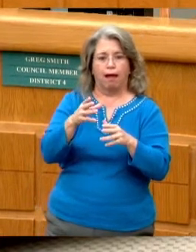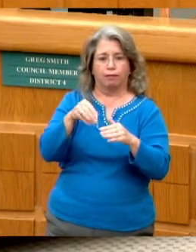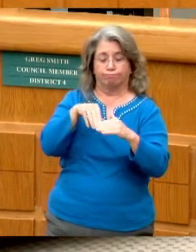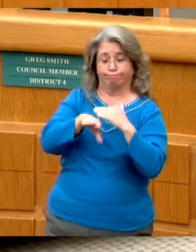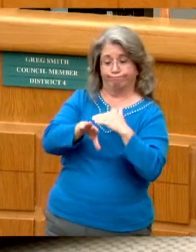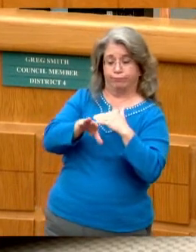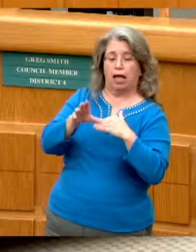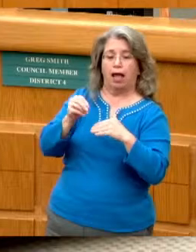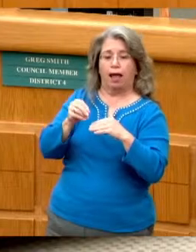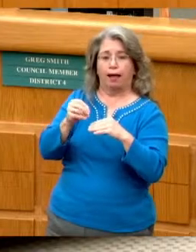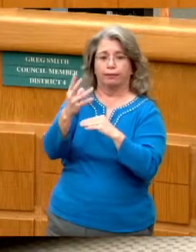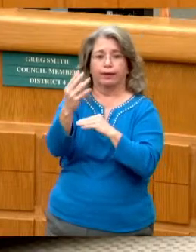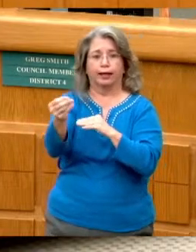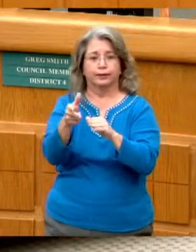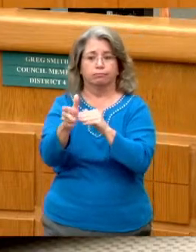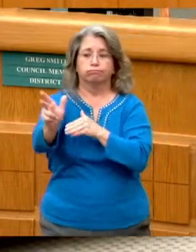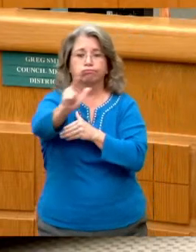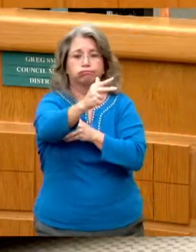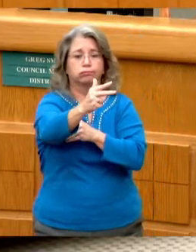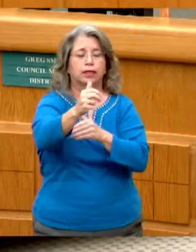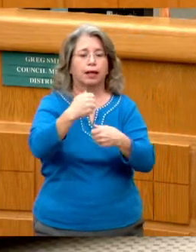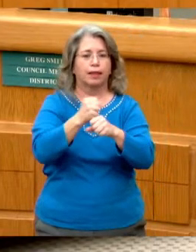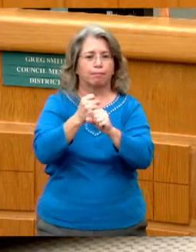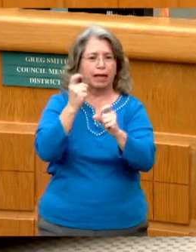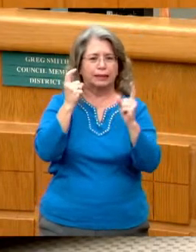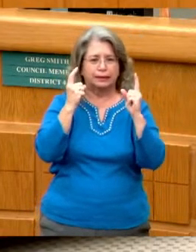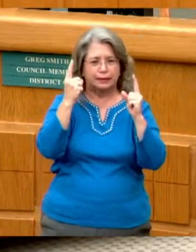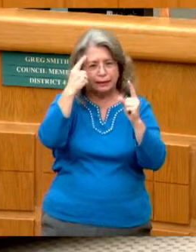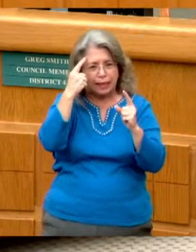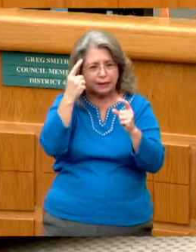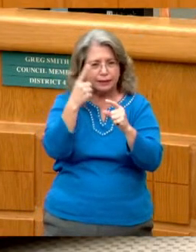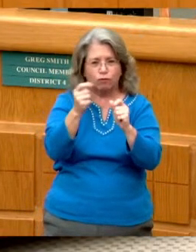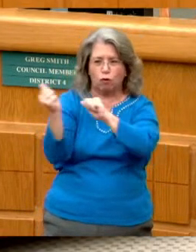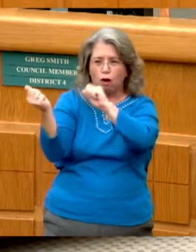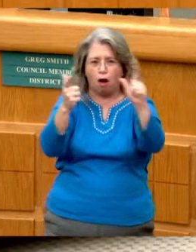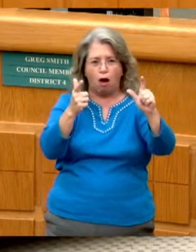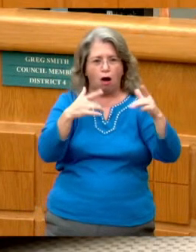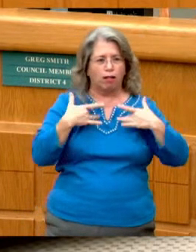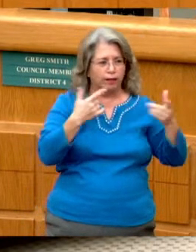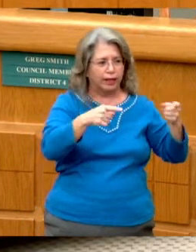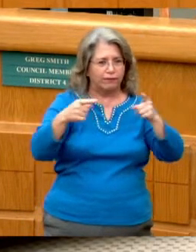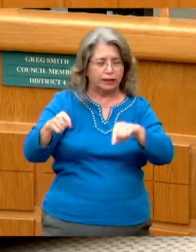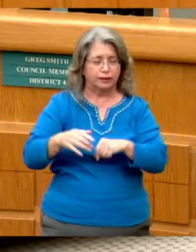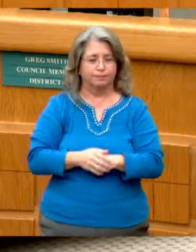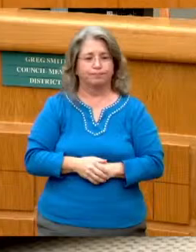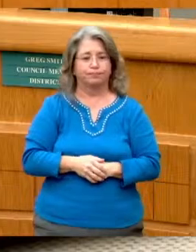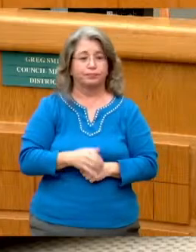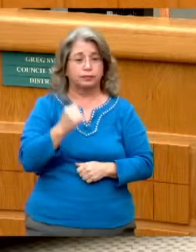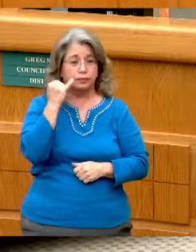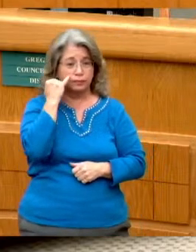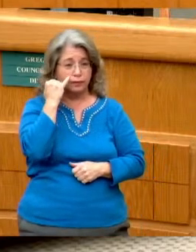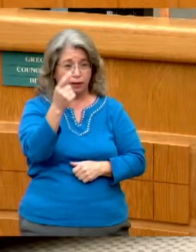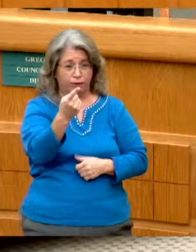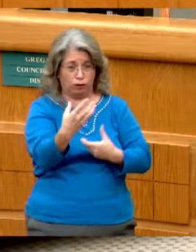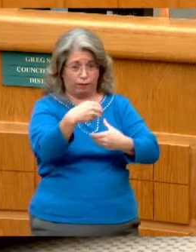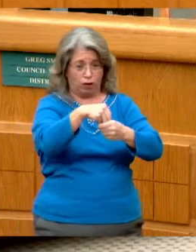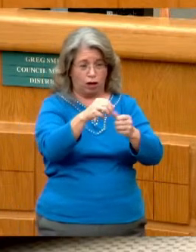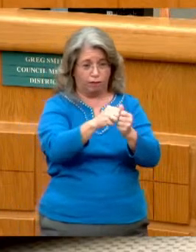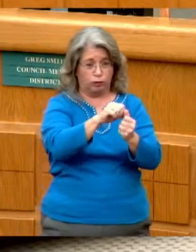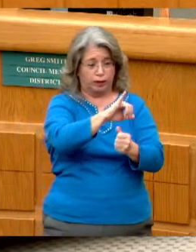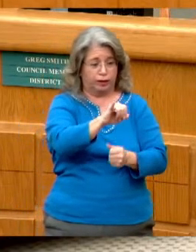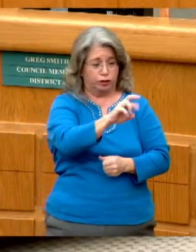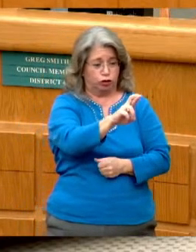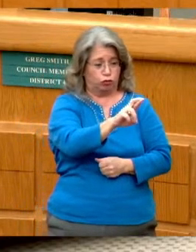show and the cheer competition. And so, if you are a part of the Nueces County Junior Livestock Show or